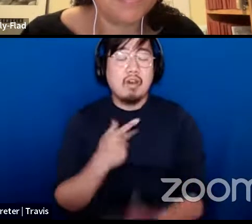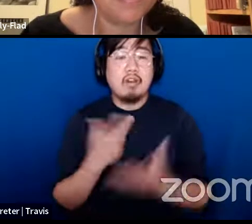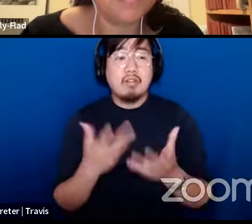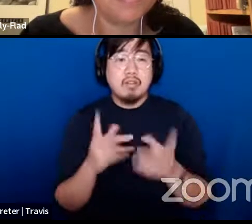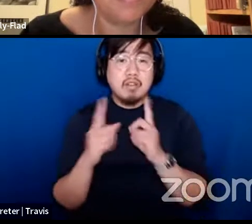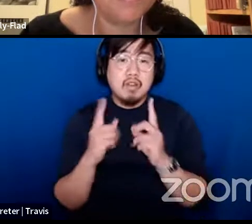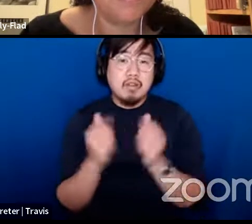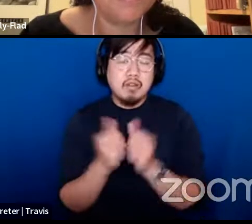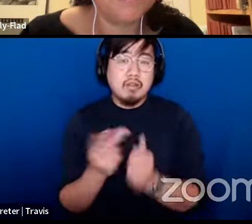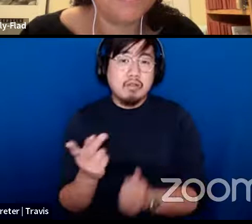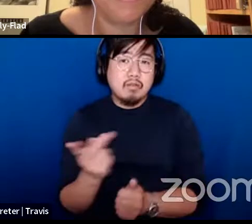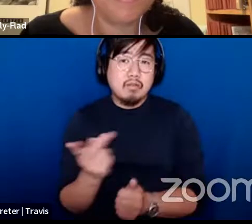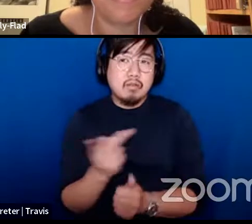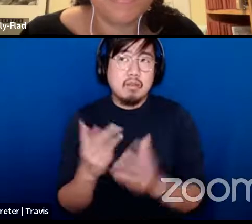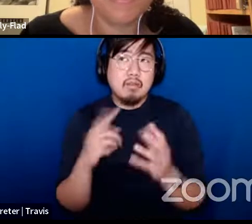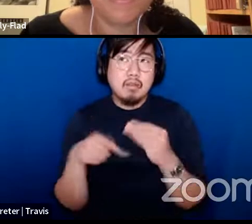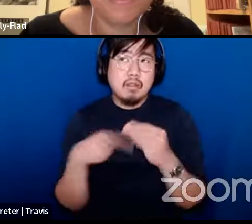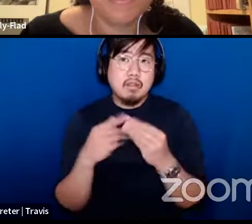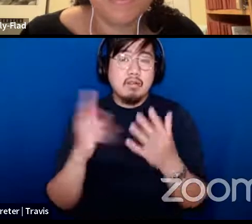now.